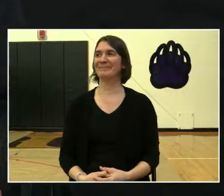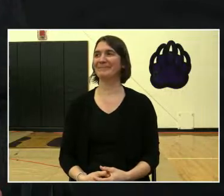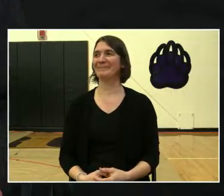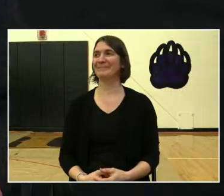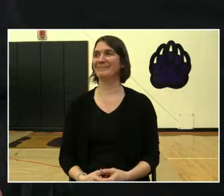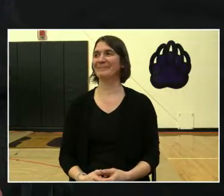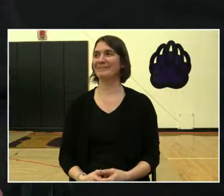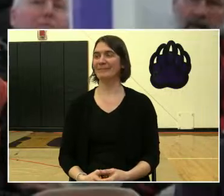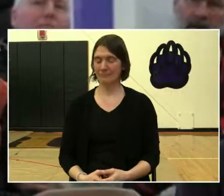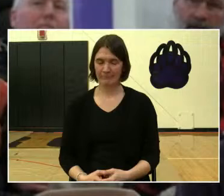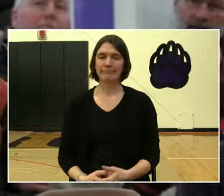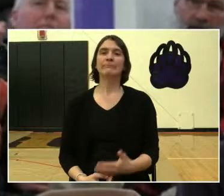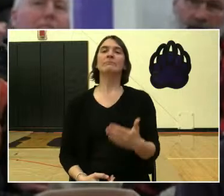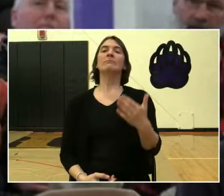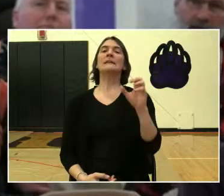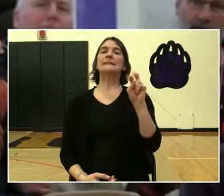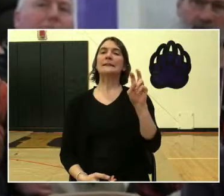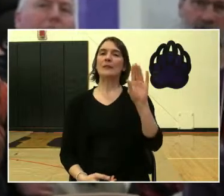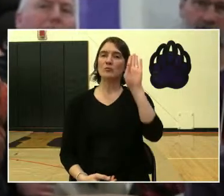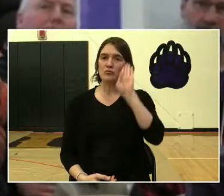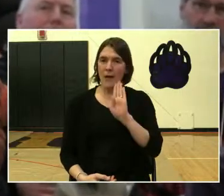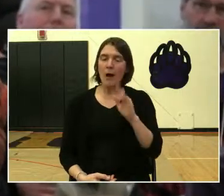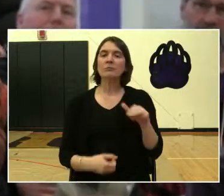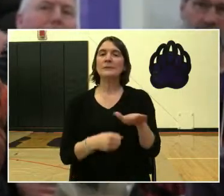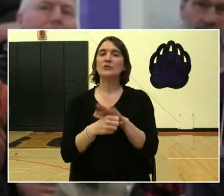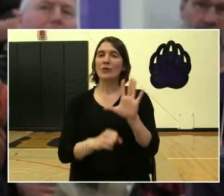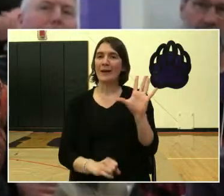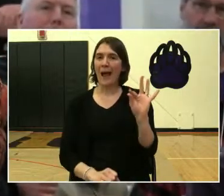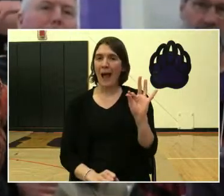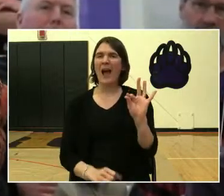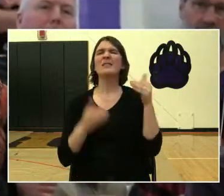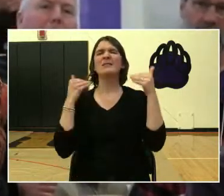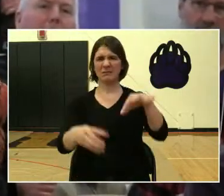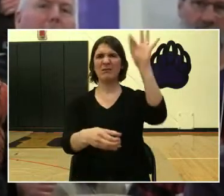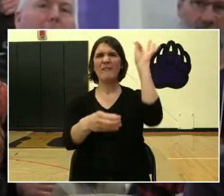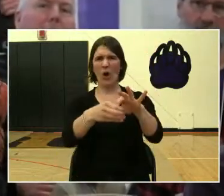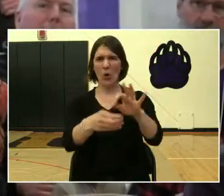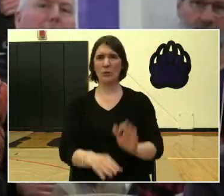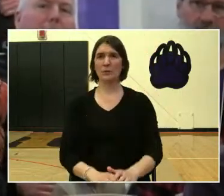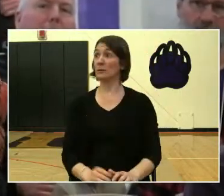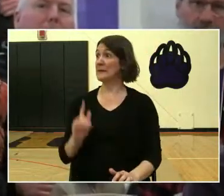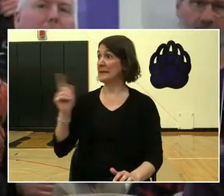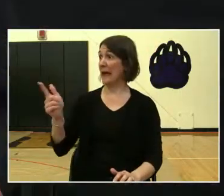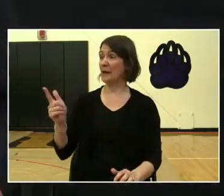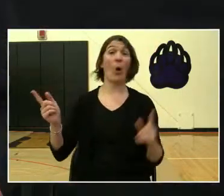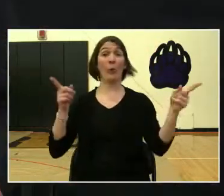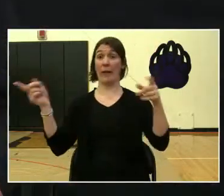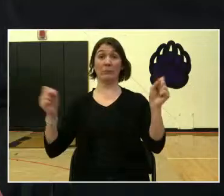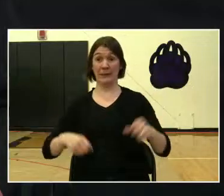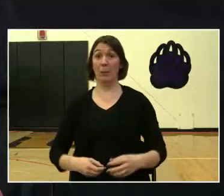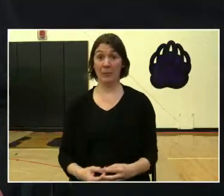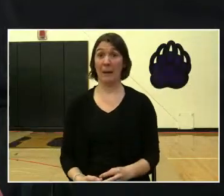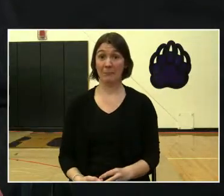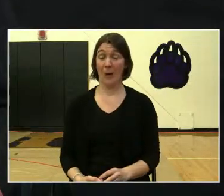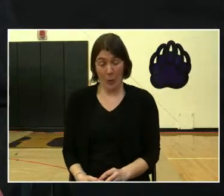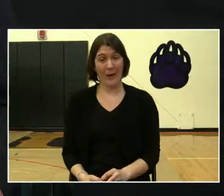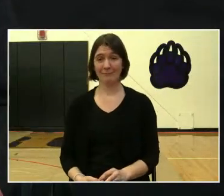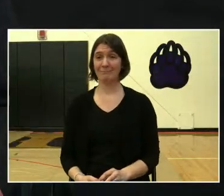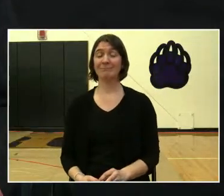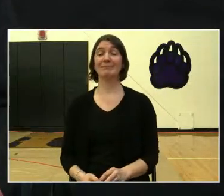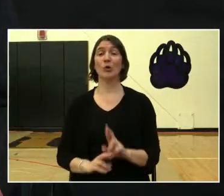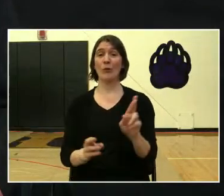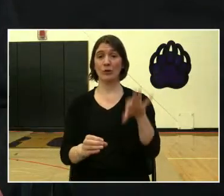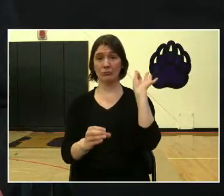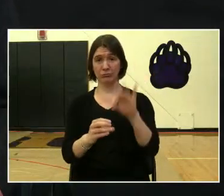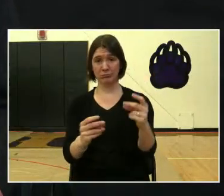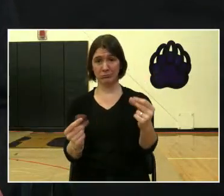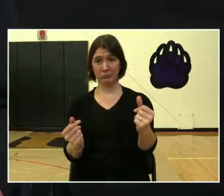Brown Mr moderator Steve Brown District 9 I move to call the question is there a second Mr Stevens